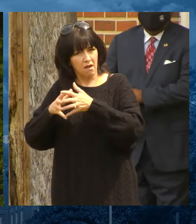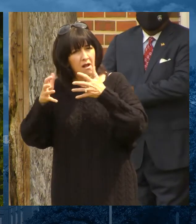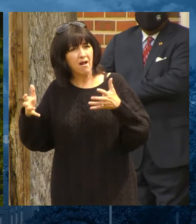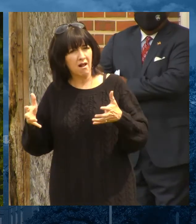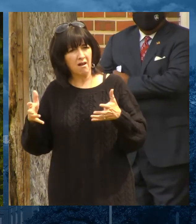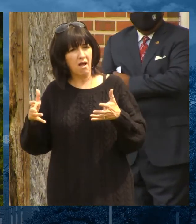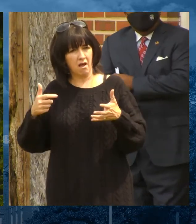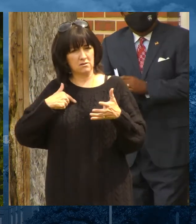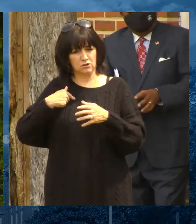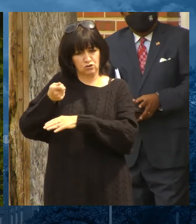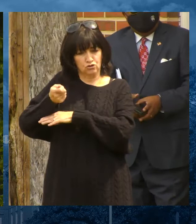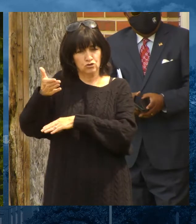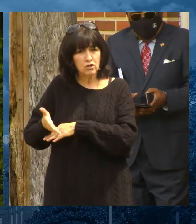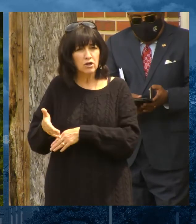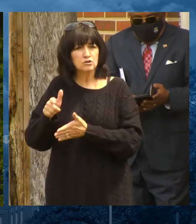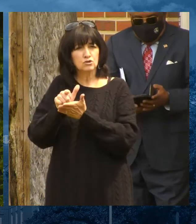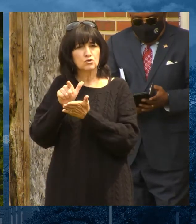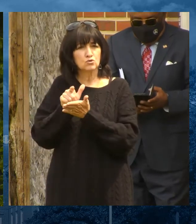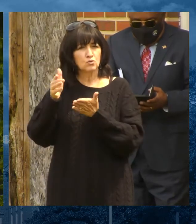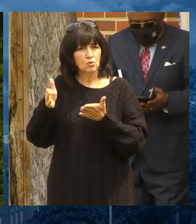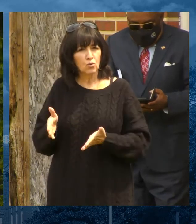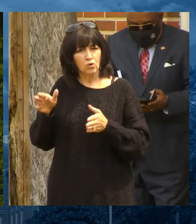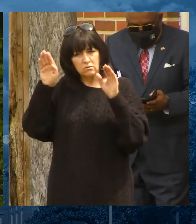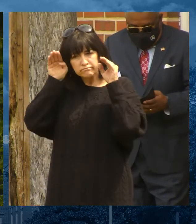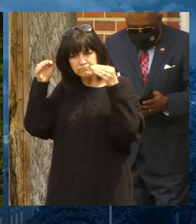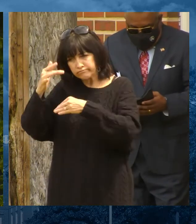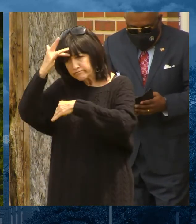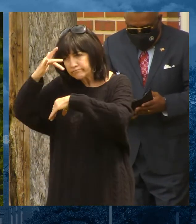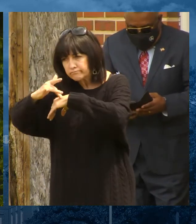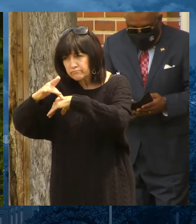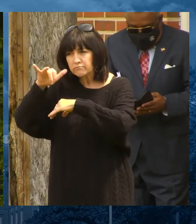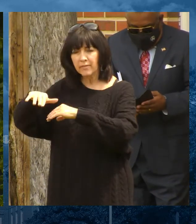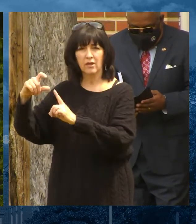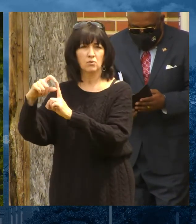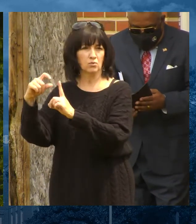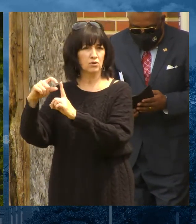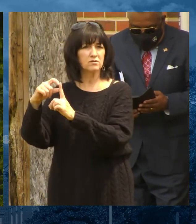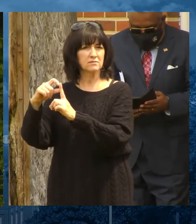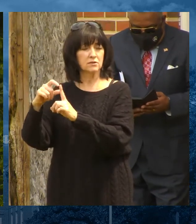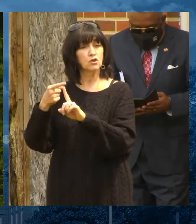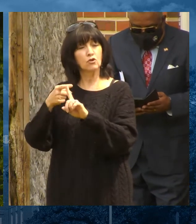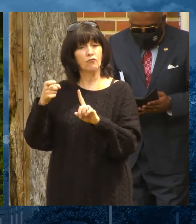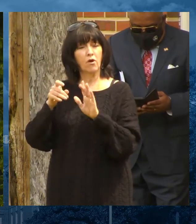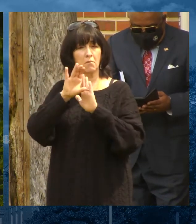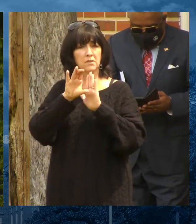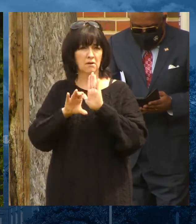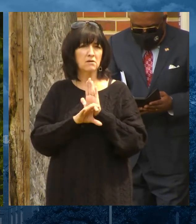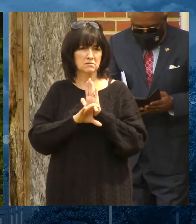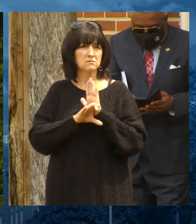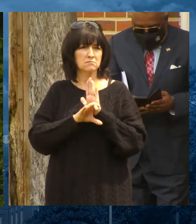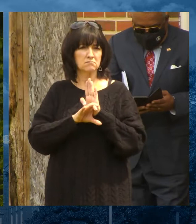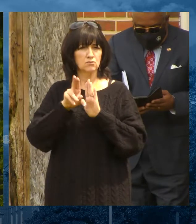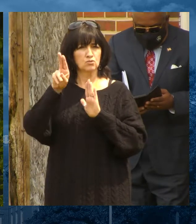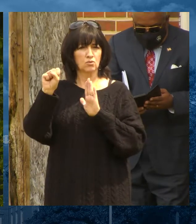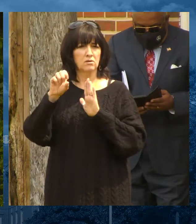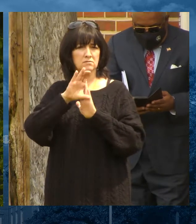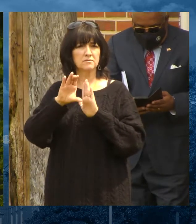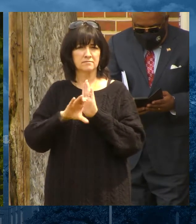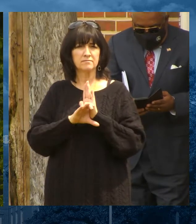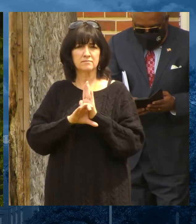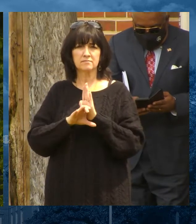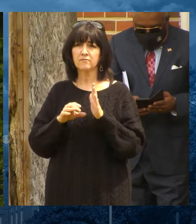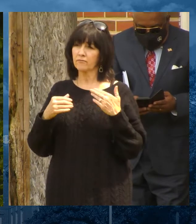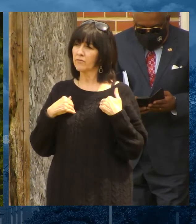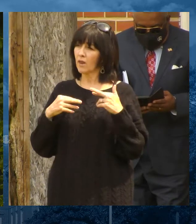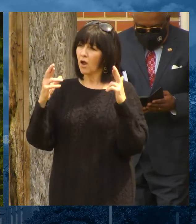it comes from the United States Constitution, and I hope as part of your classes at HB that you have